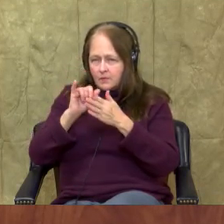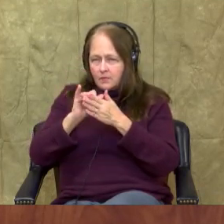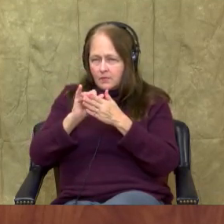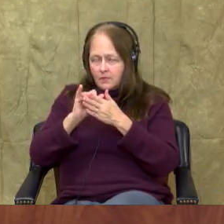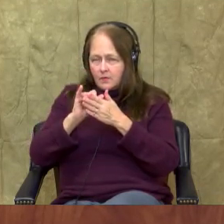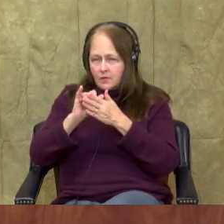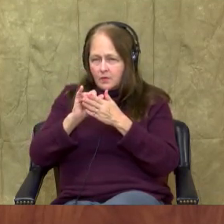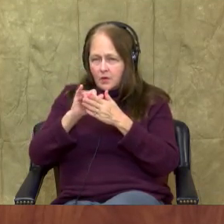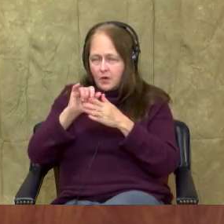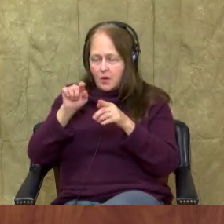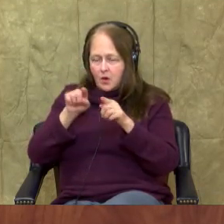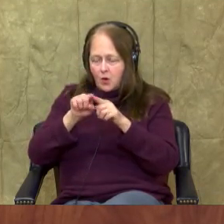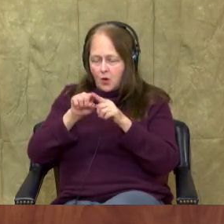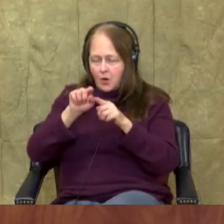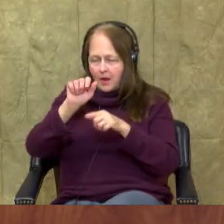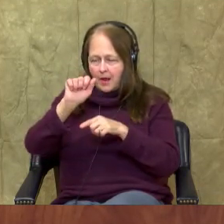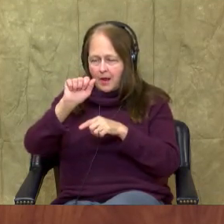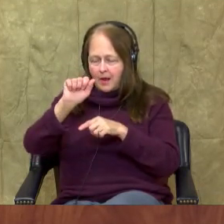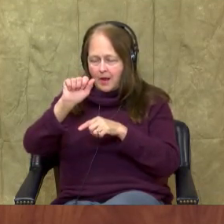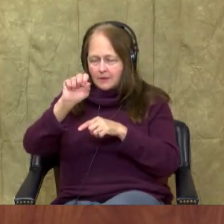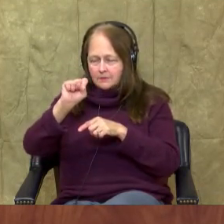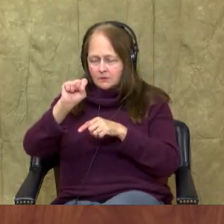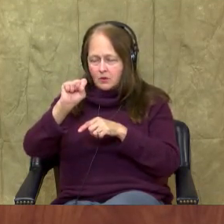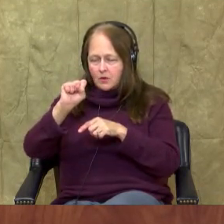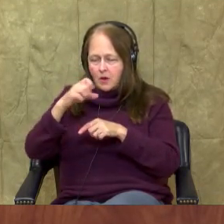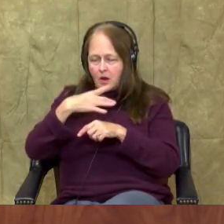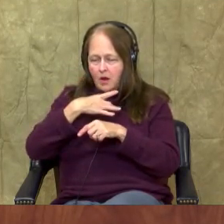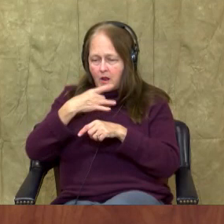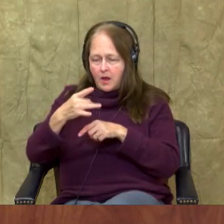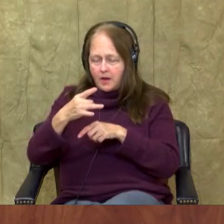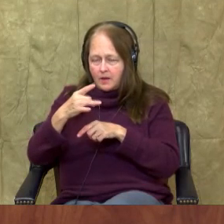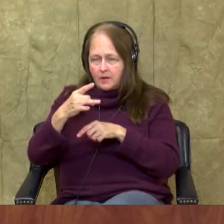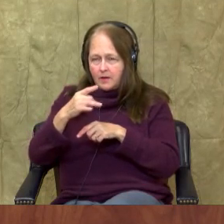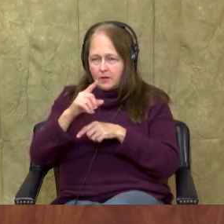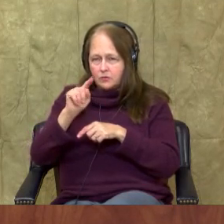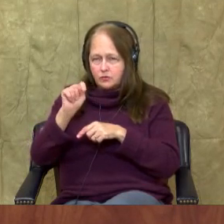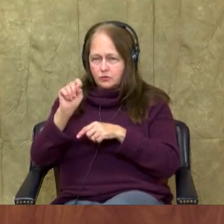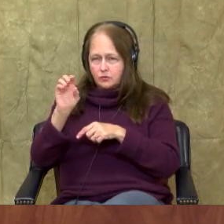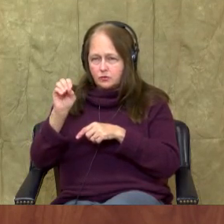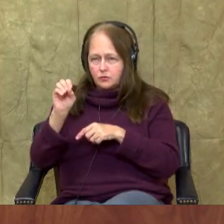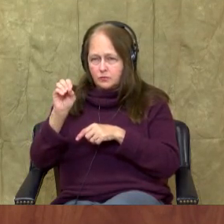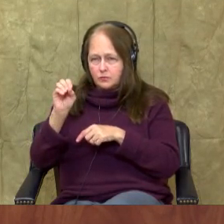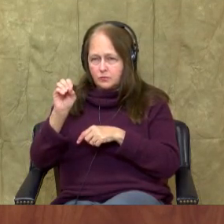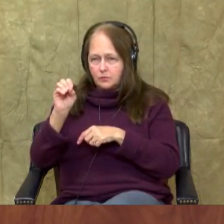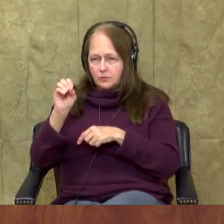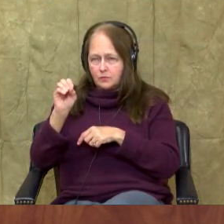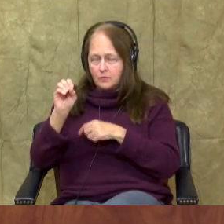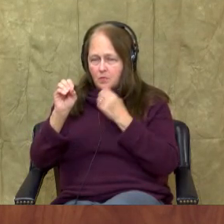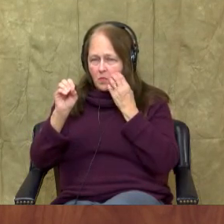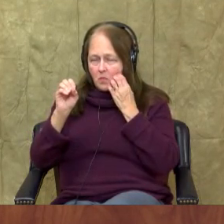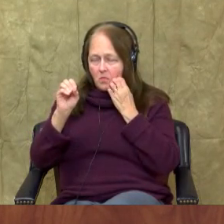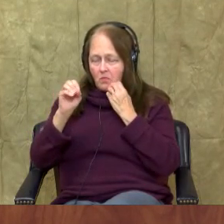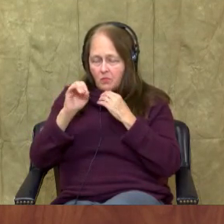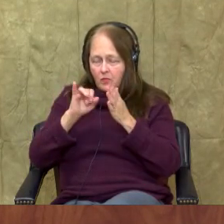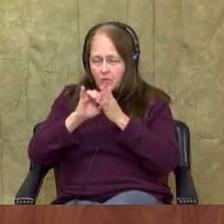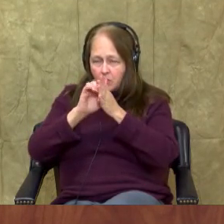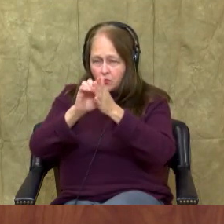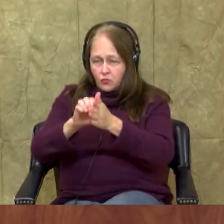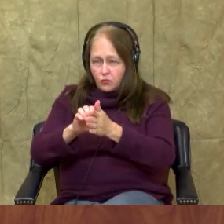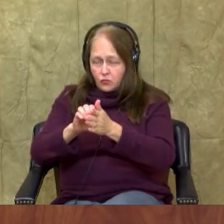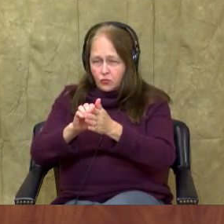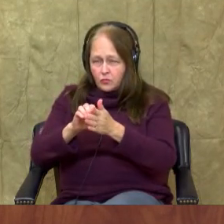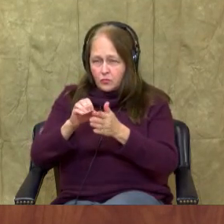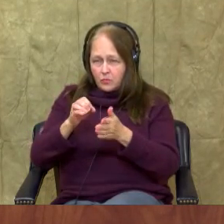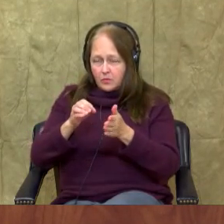include also, as, like, same, and to. So for an example, she is cautious crossing